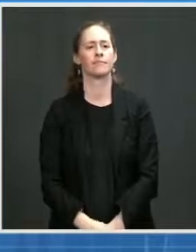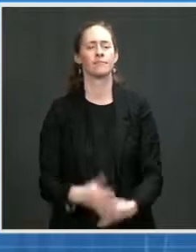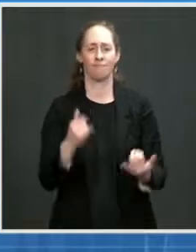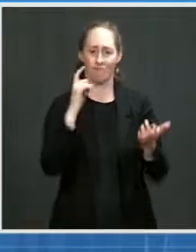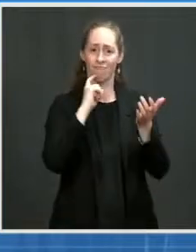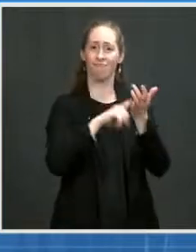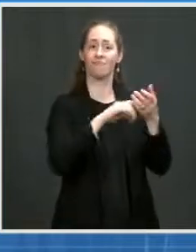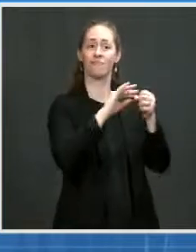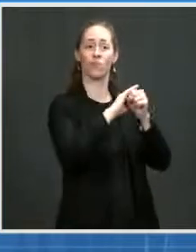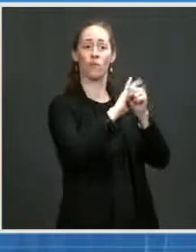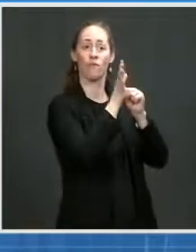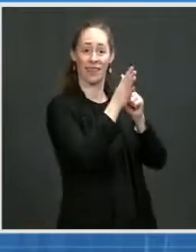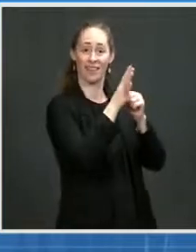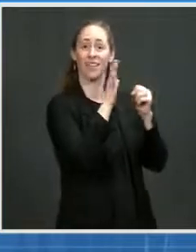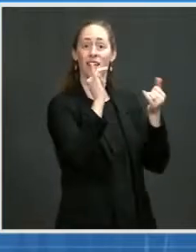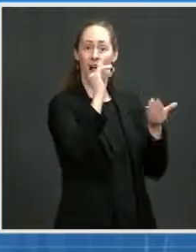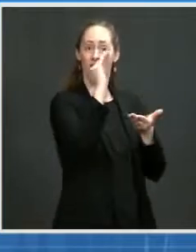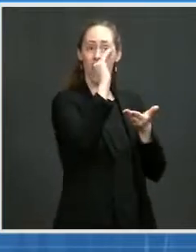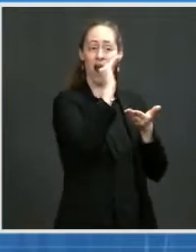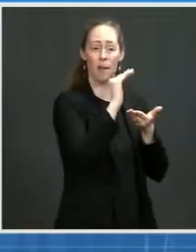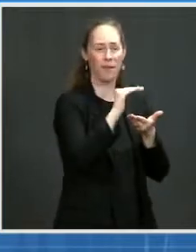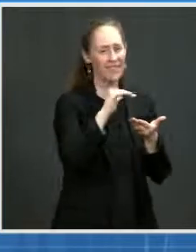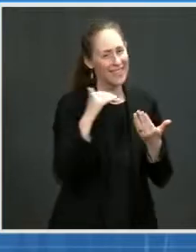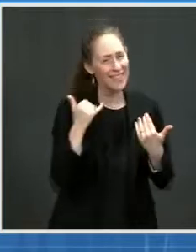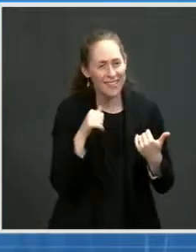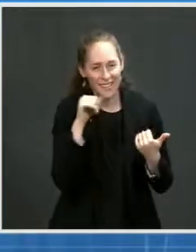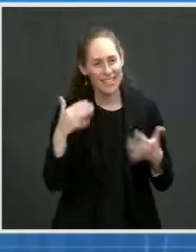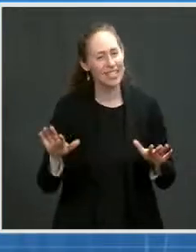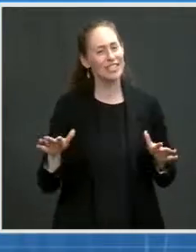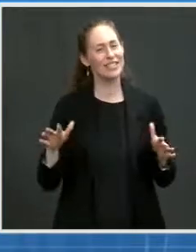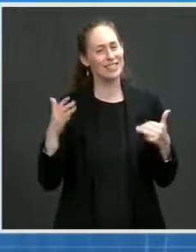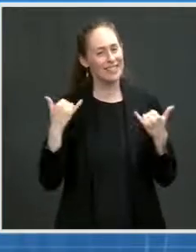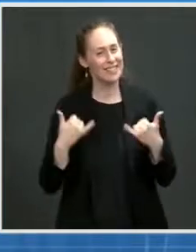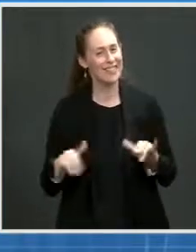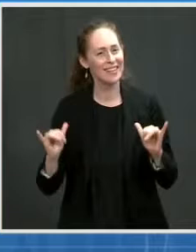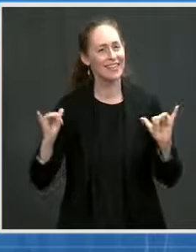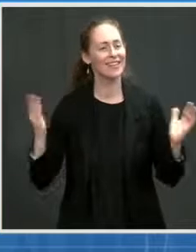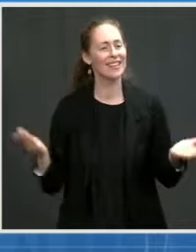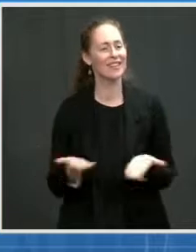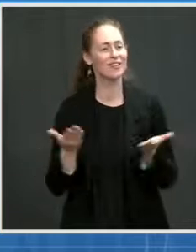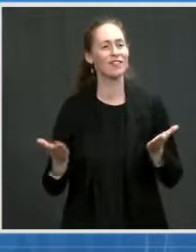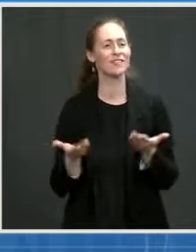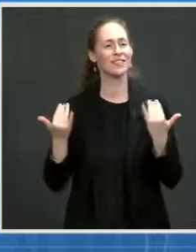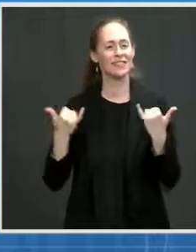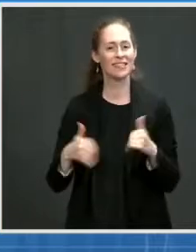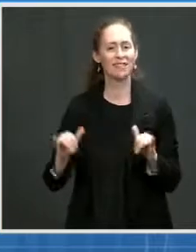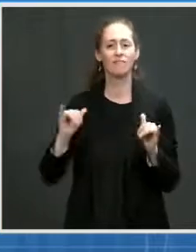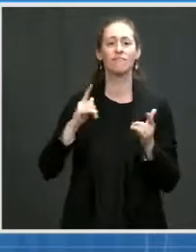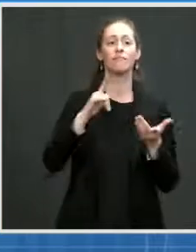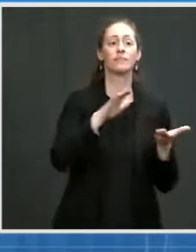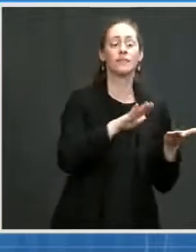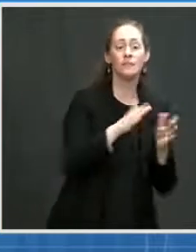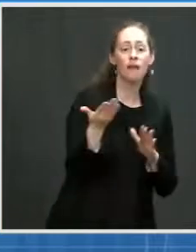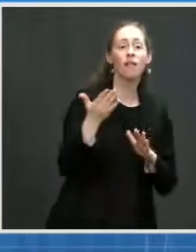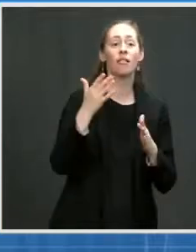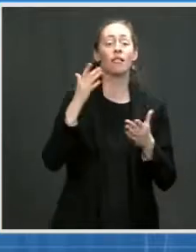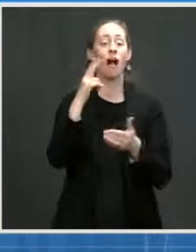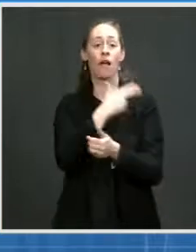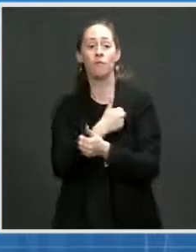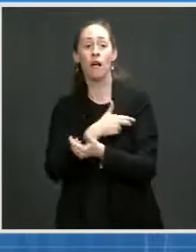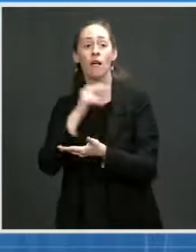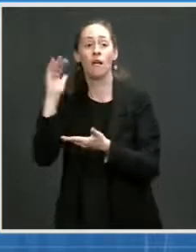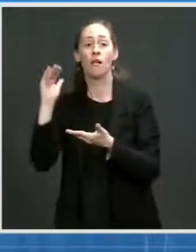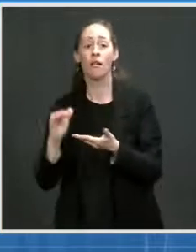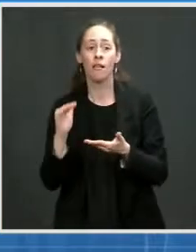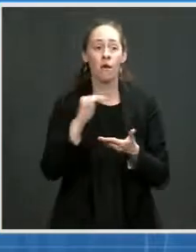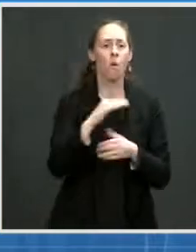yet. Cases, hospitalizations, and deaths are all declining because of the millions of people who have stepped forward and done